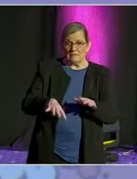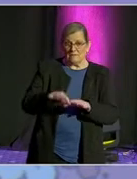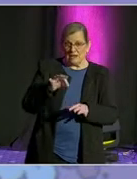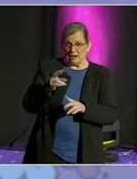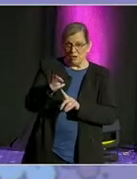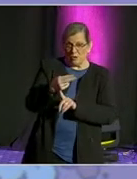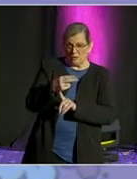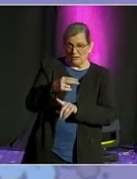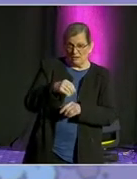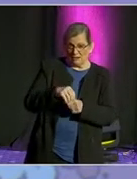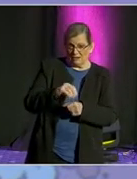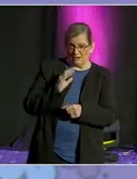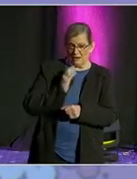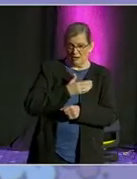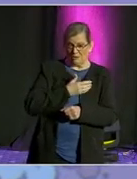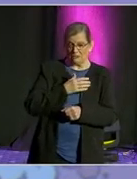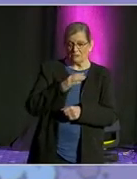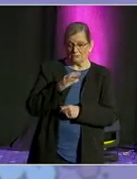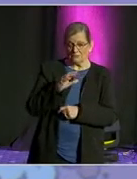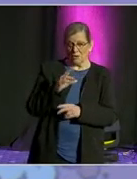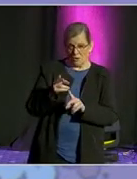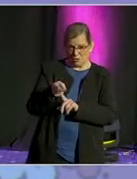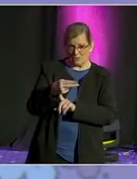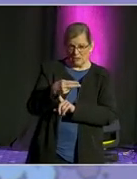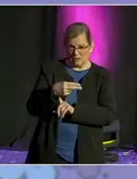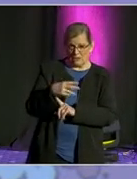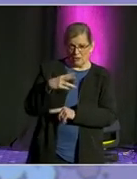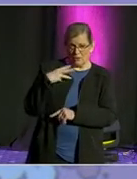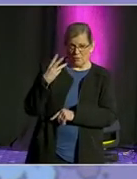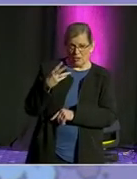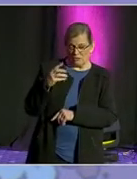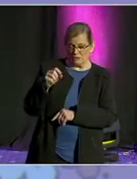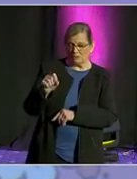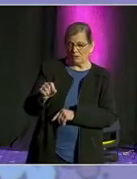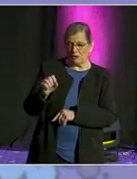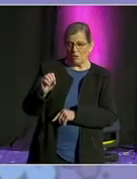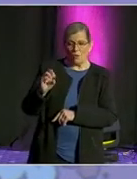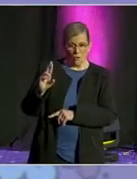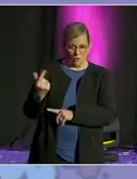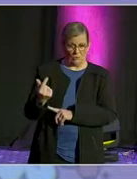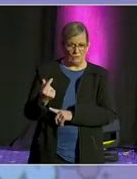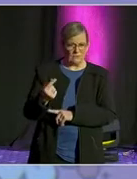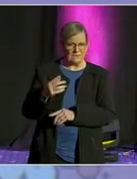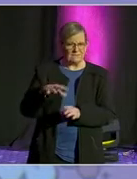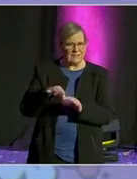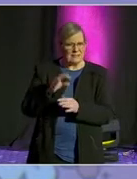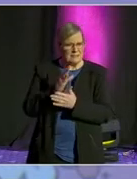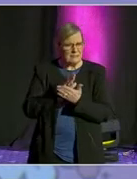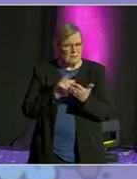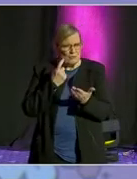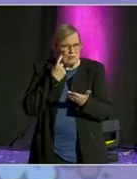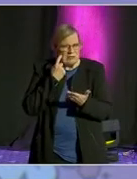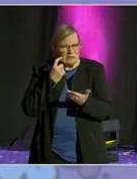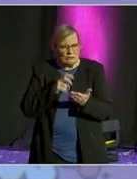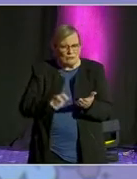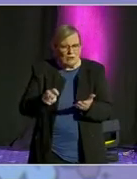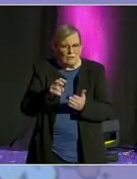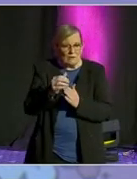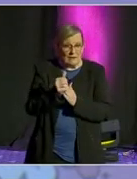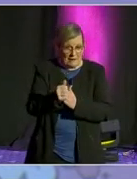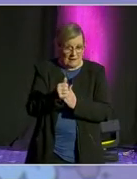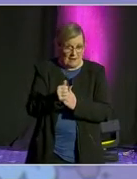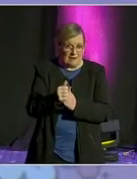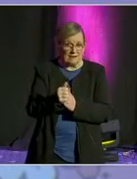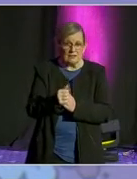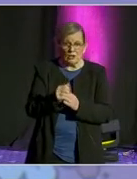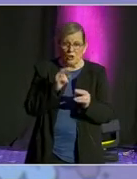website, Washington.org, for those to be able to take advantage of. And you'll also find some of the latest travel guidelines there as well. Looking